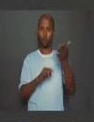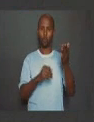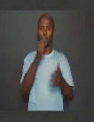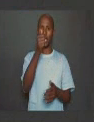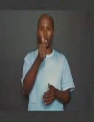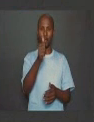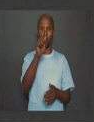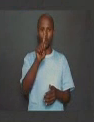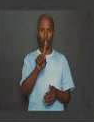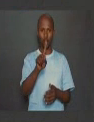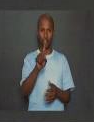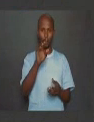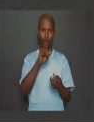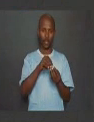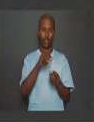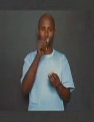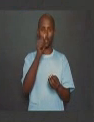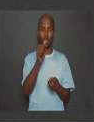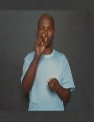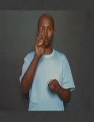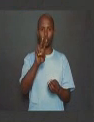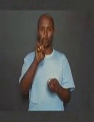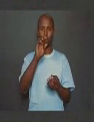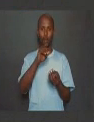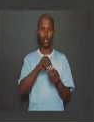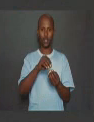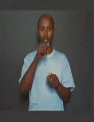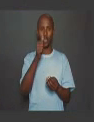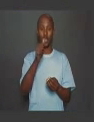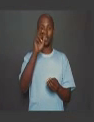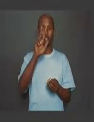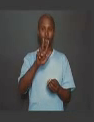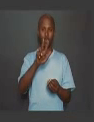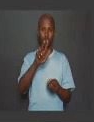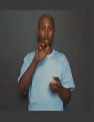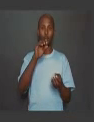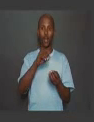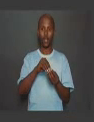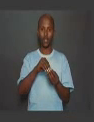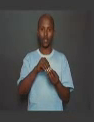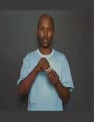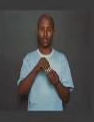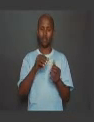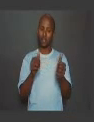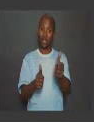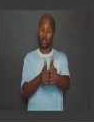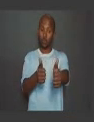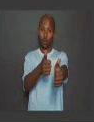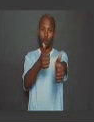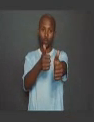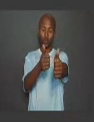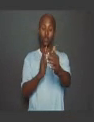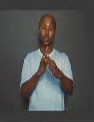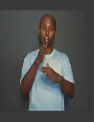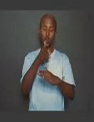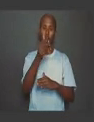A1 plus A2 plus A3 and so on